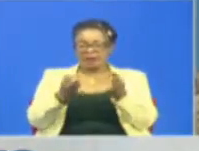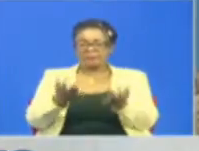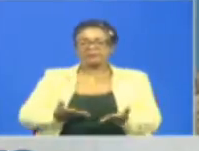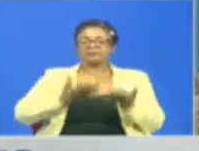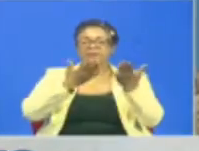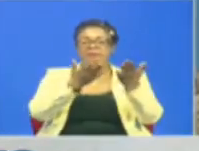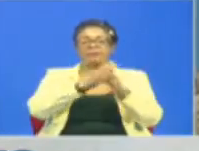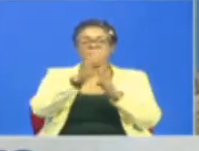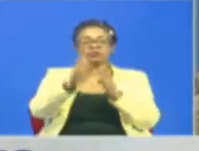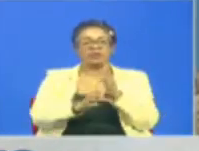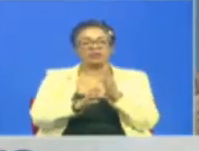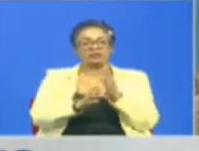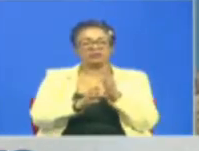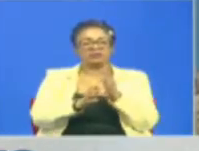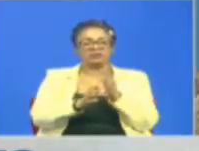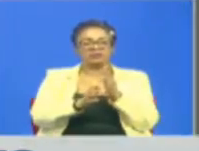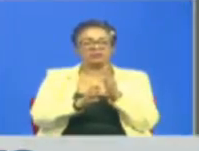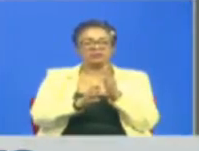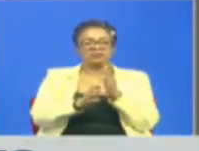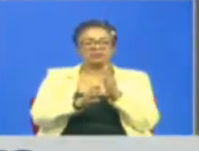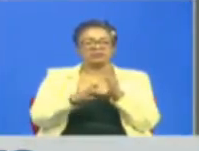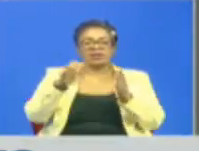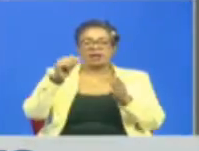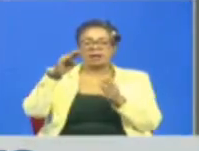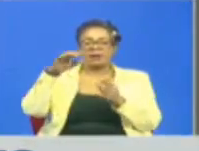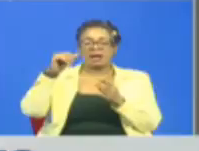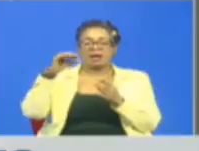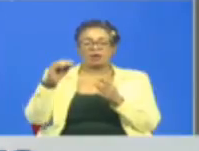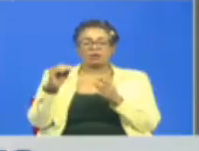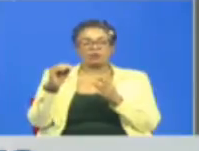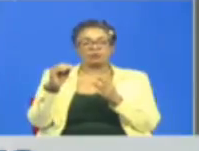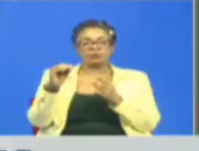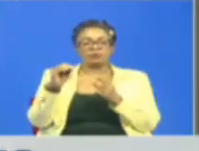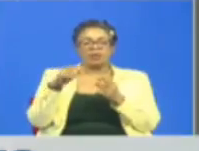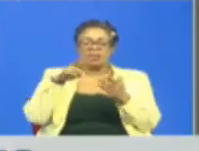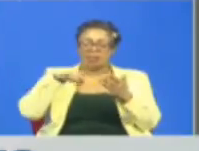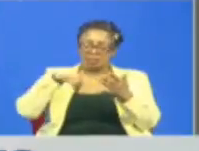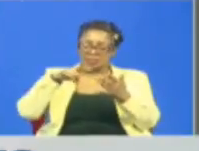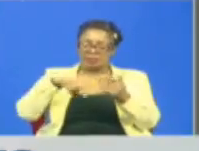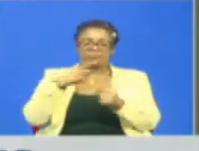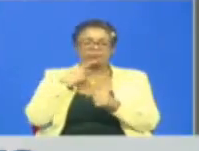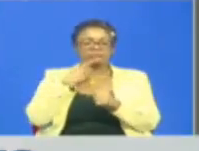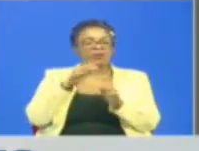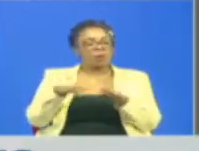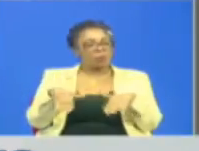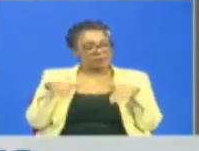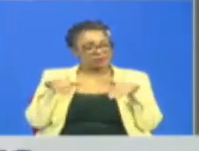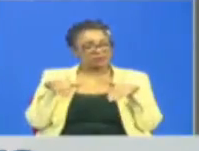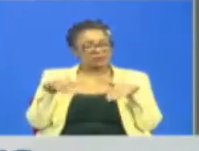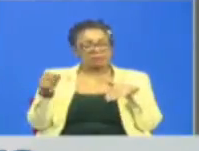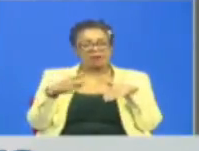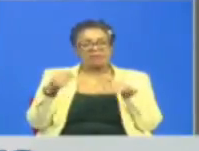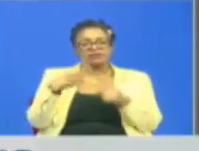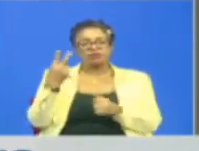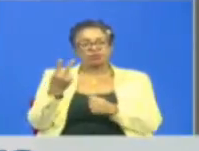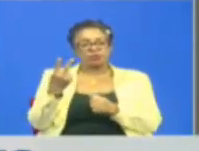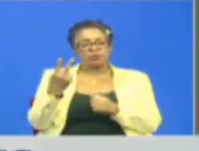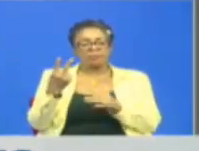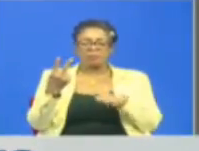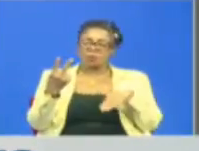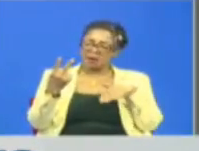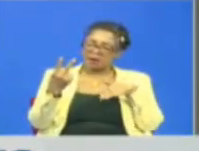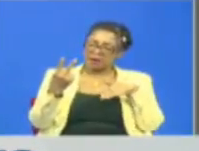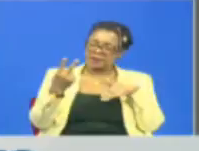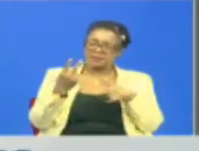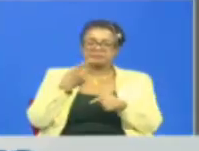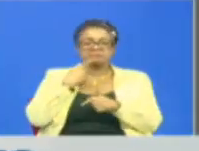insurance ya Amago Insurance. Wakangalia, wakaniambia ningoje for 2 months. Nikaenda